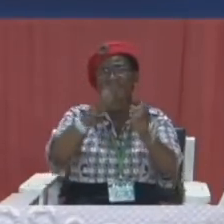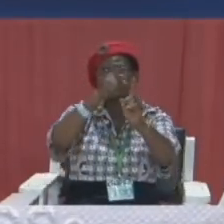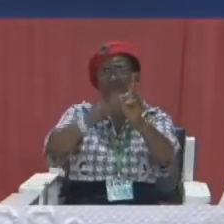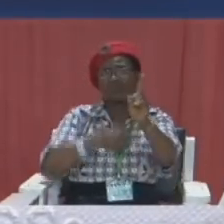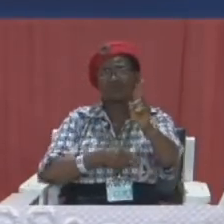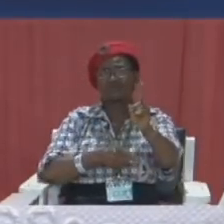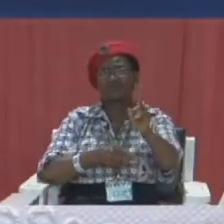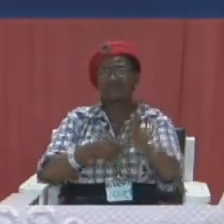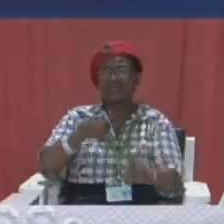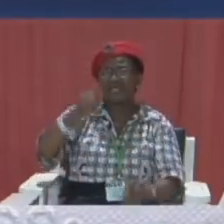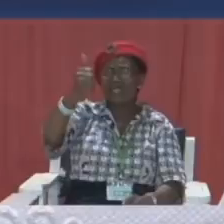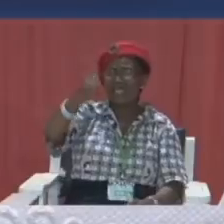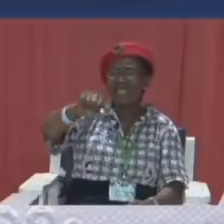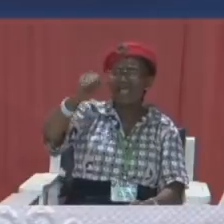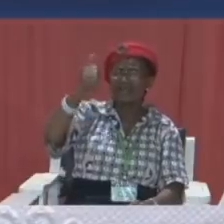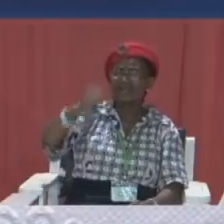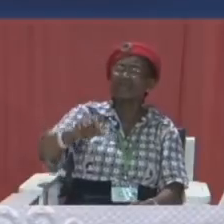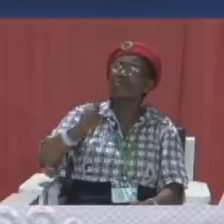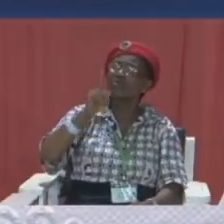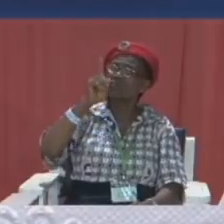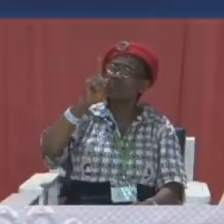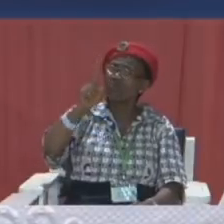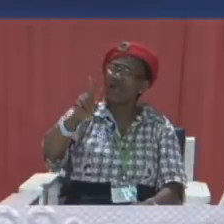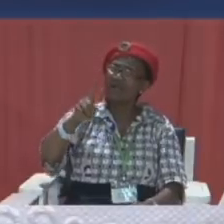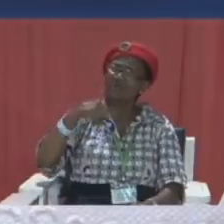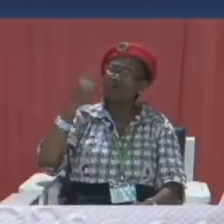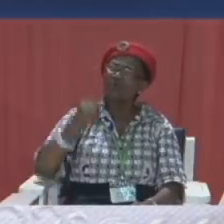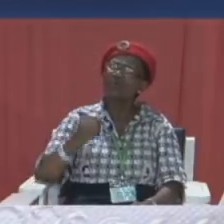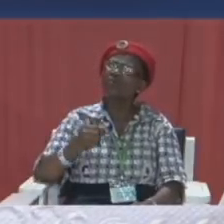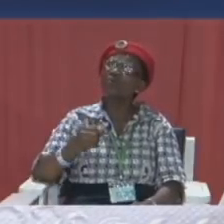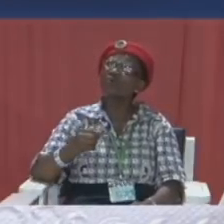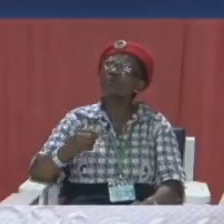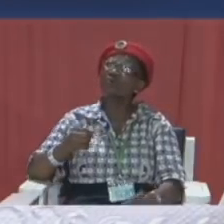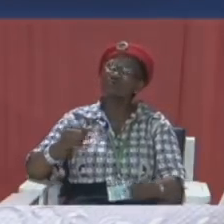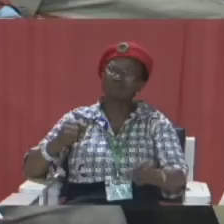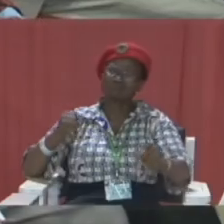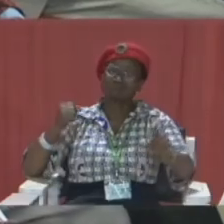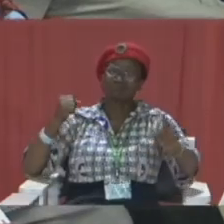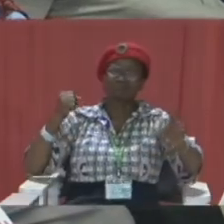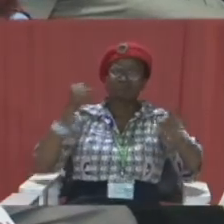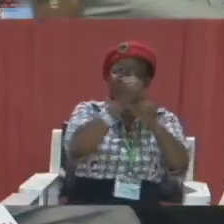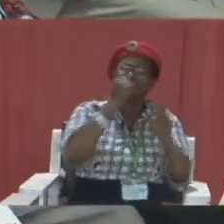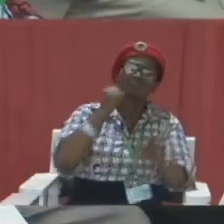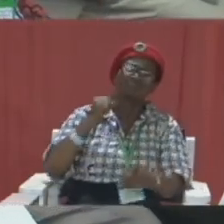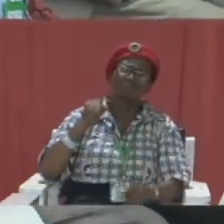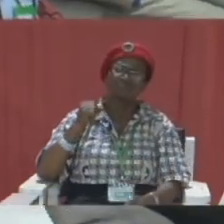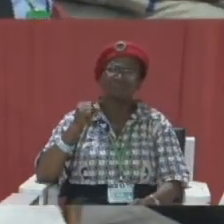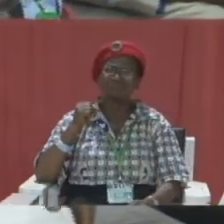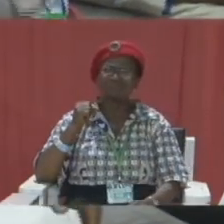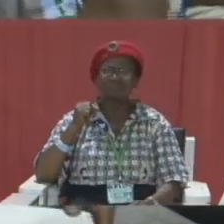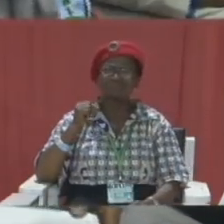anyone who stumbles into you will get a miracle? Amen.